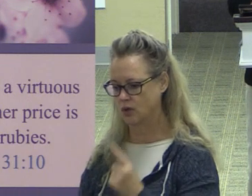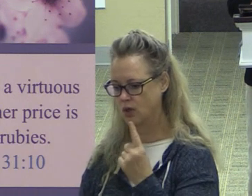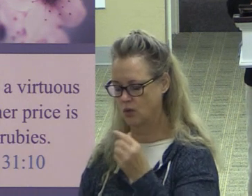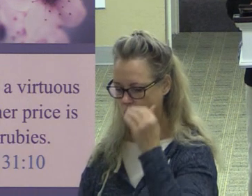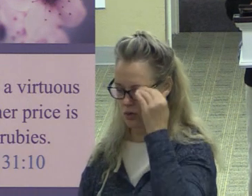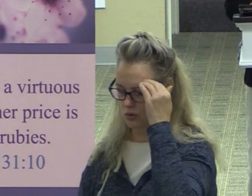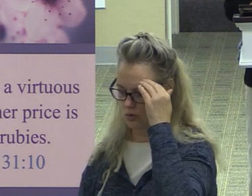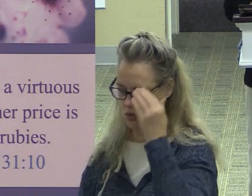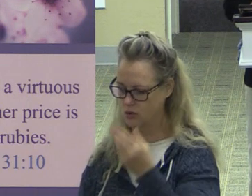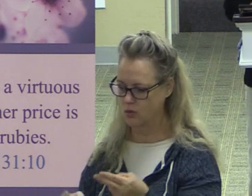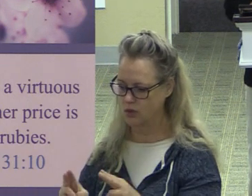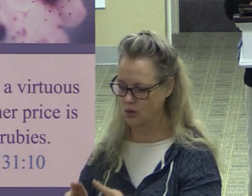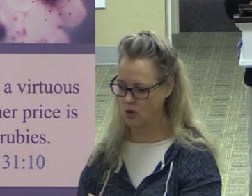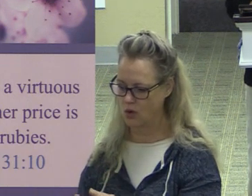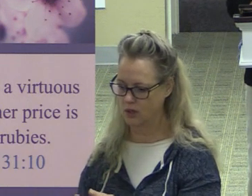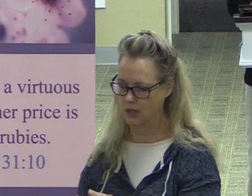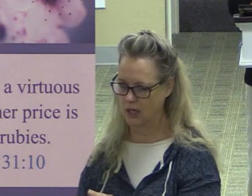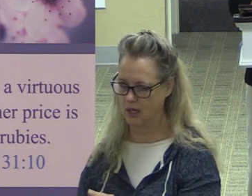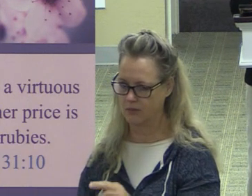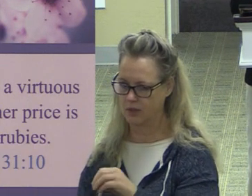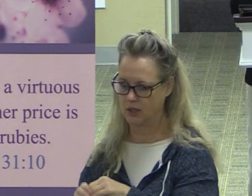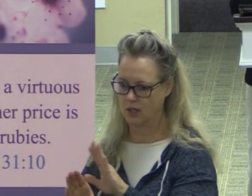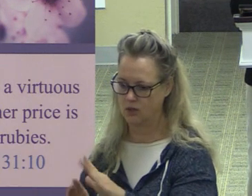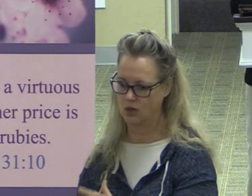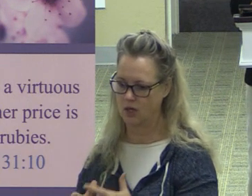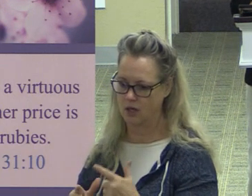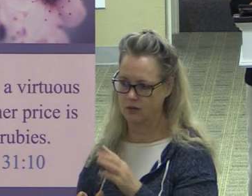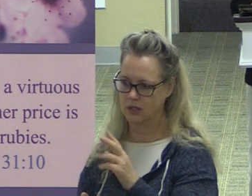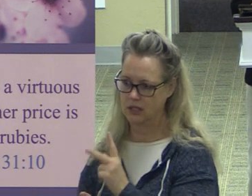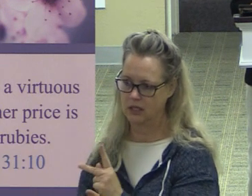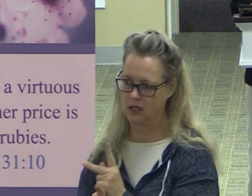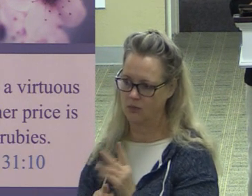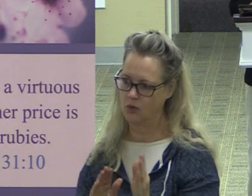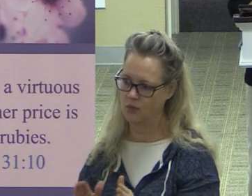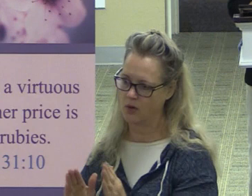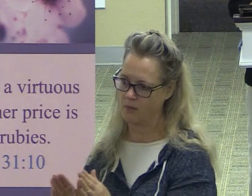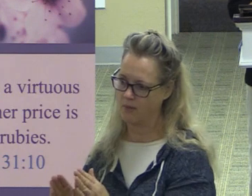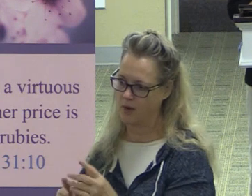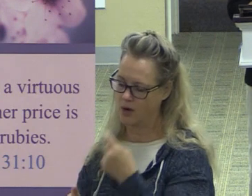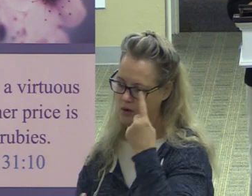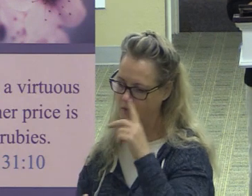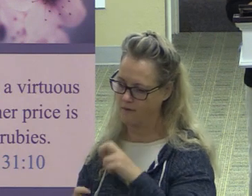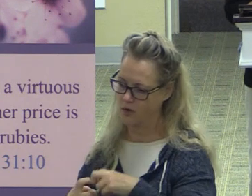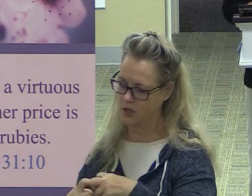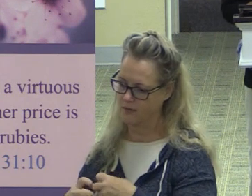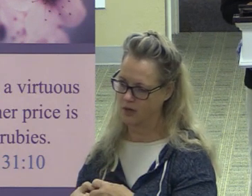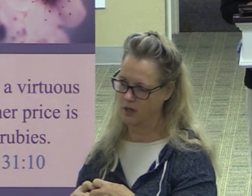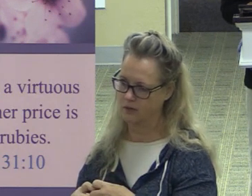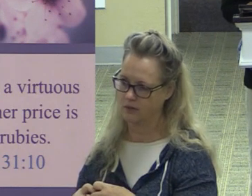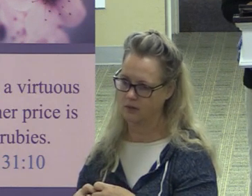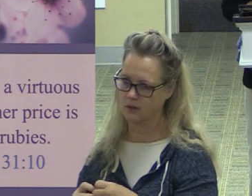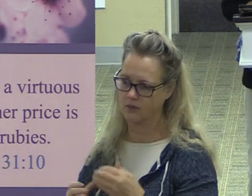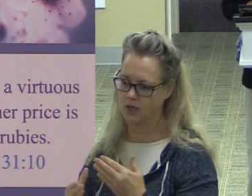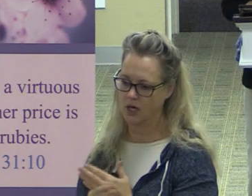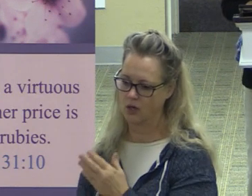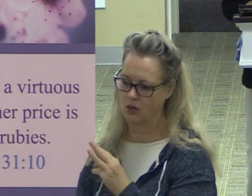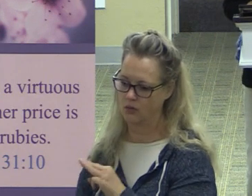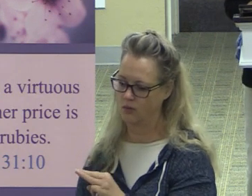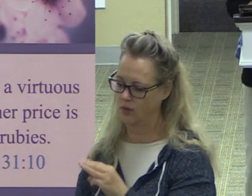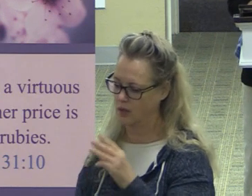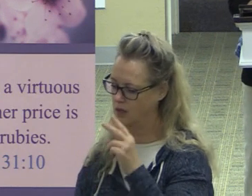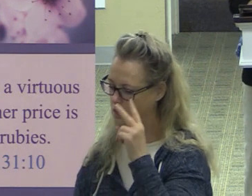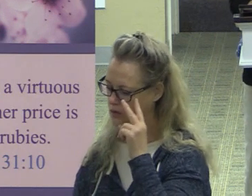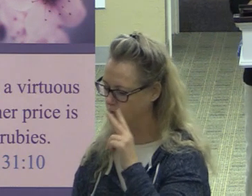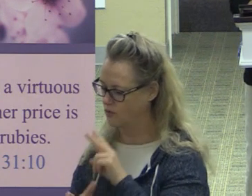to happen in your life, the one who can keep you prepared for difficulties, help you get through them. Let's read verse